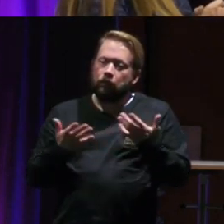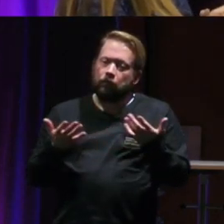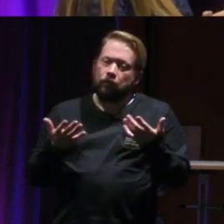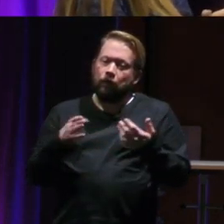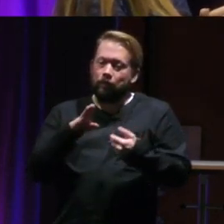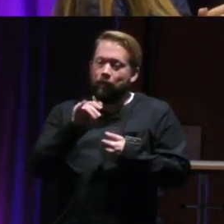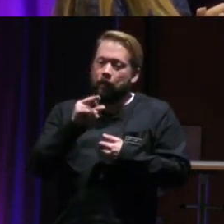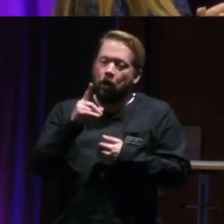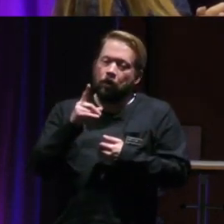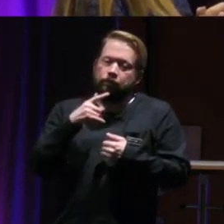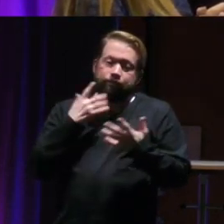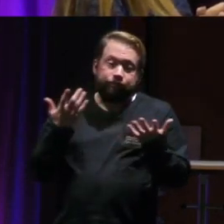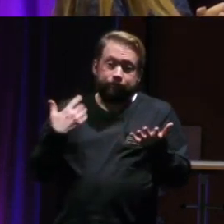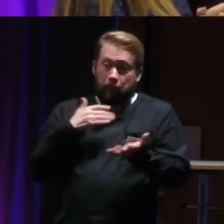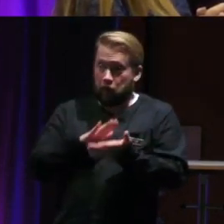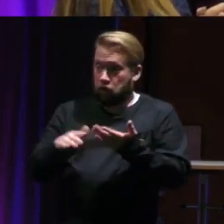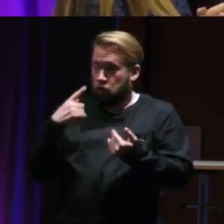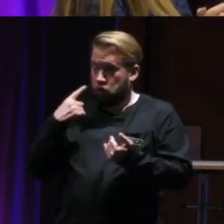movements. No.